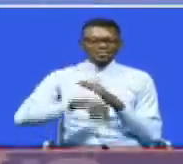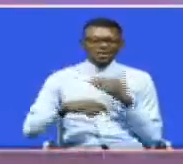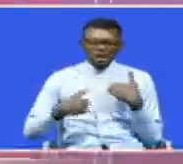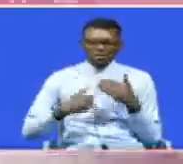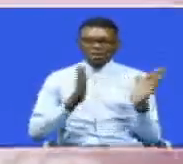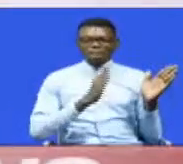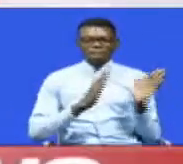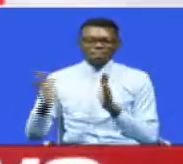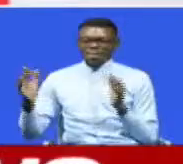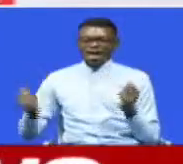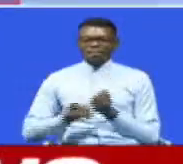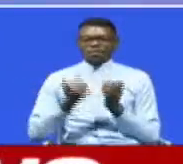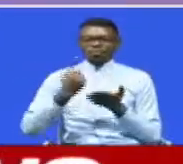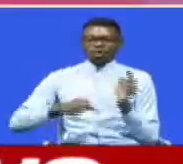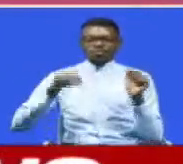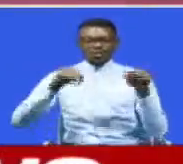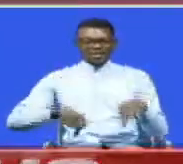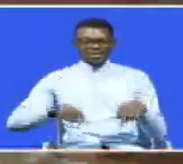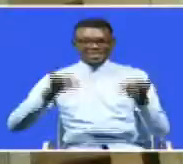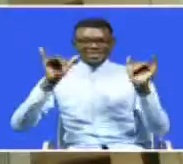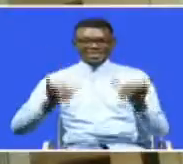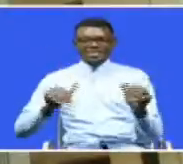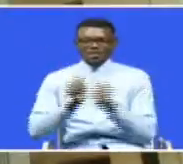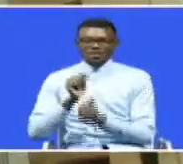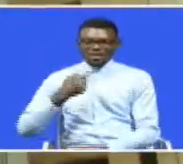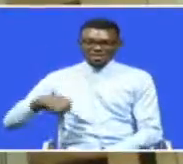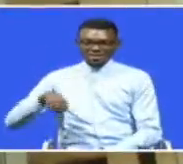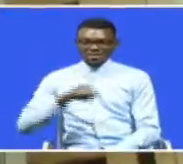took place today please stay with